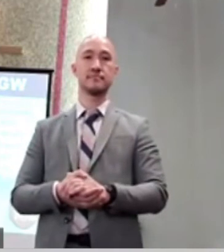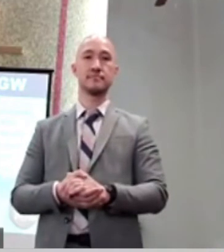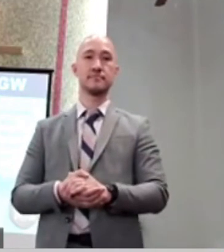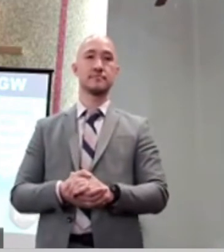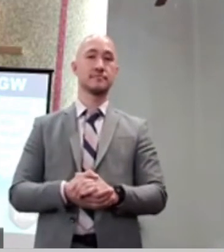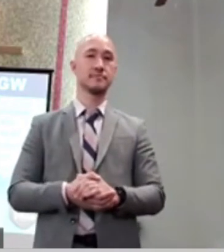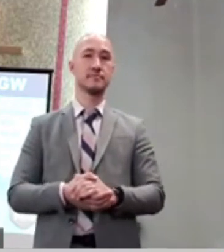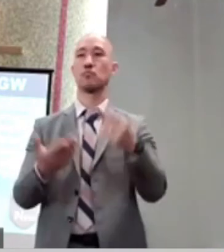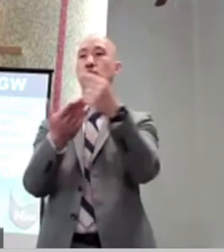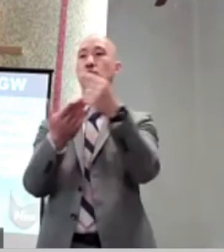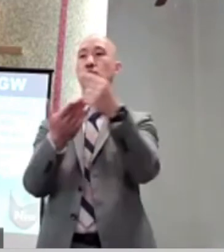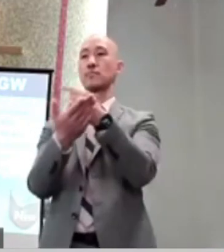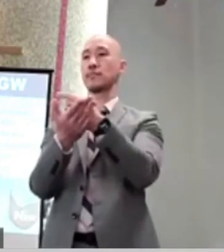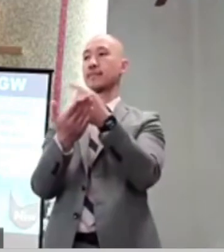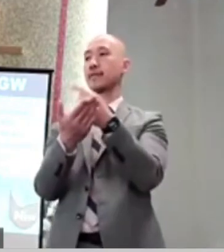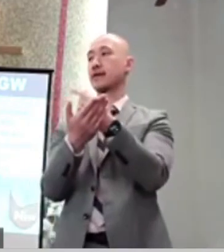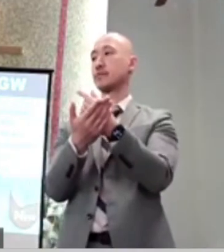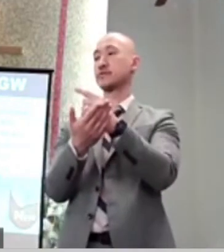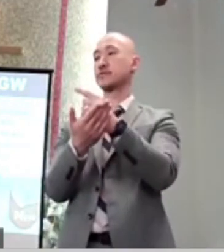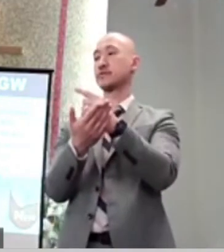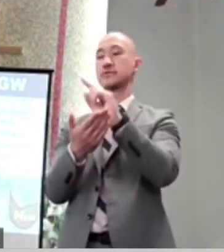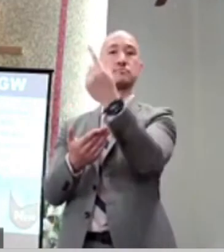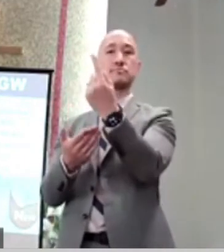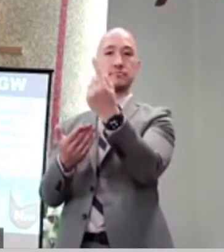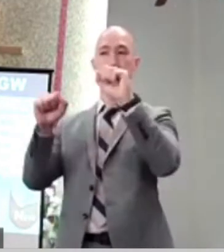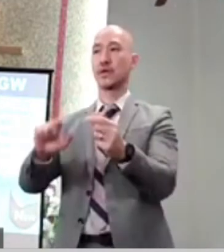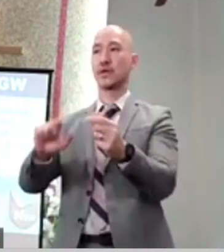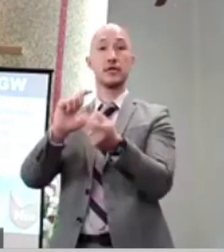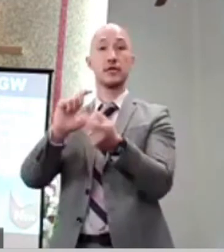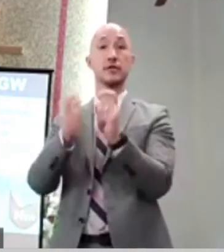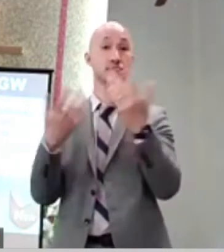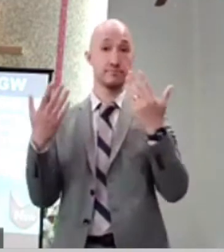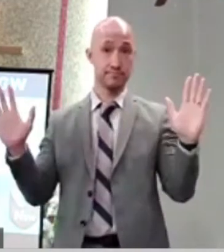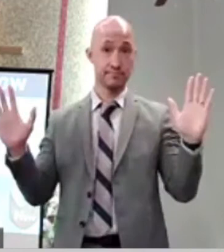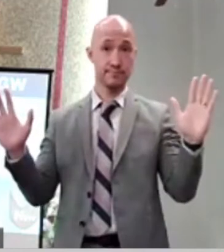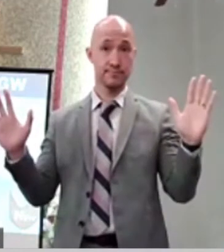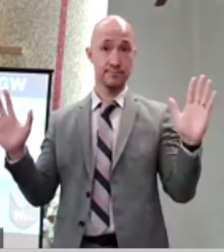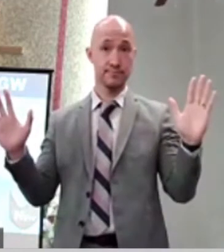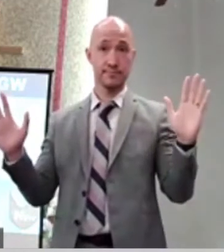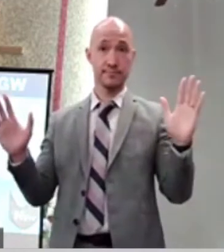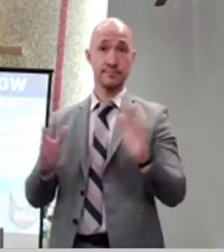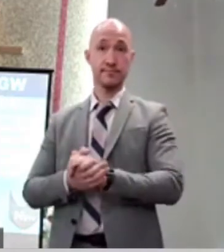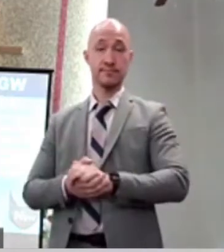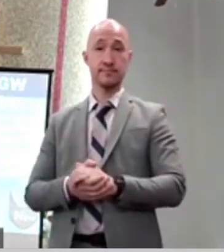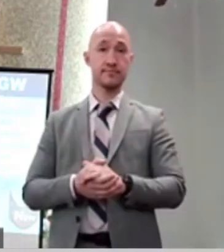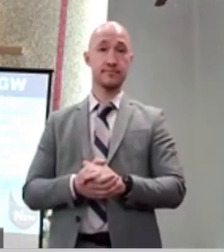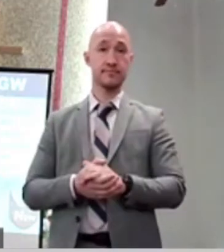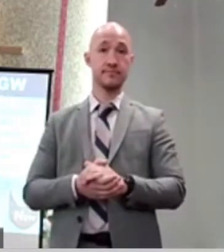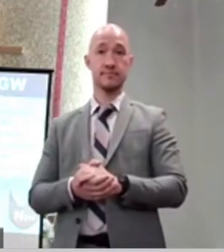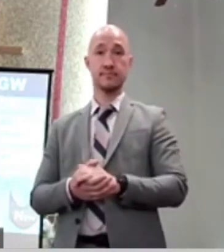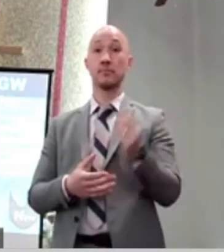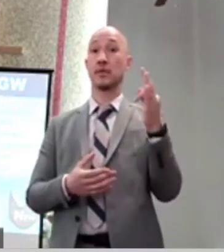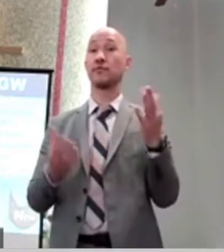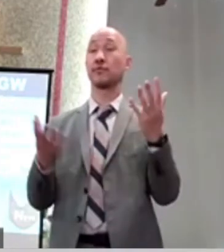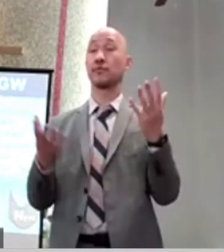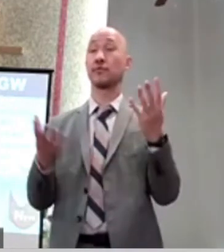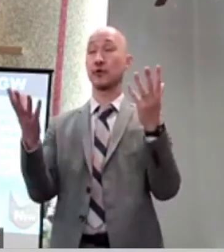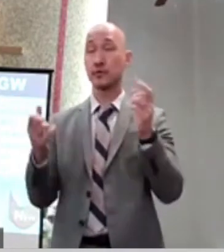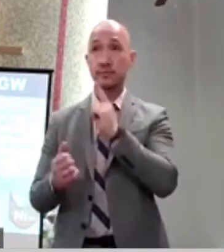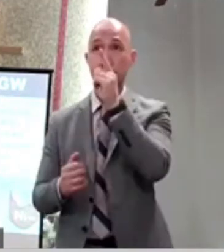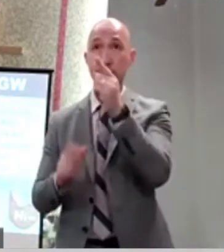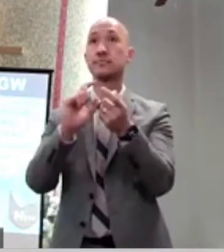come with for the last 2,000 years, and it will continue to do so. So if you want to be a revolutionary and a rebel,